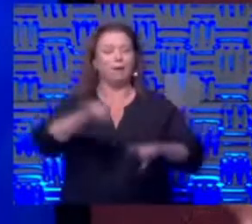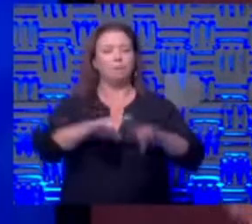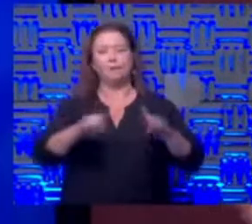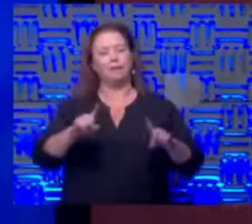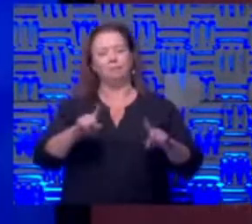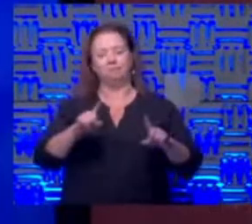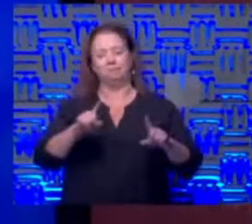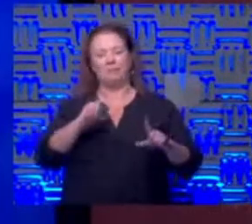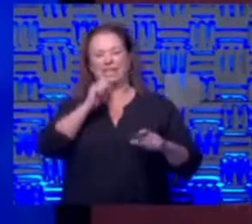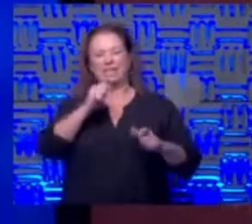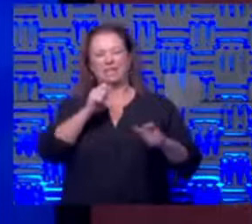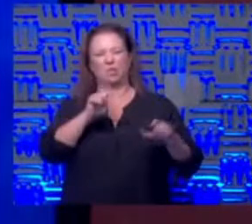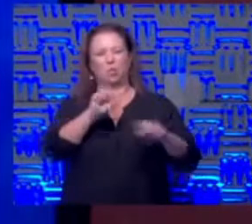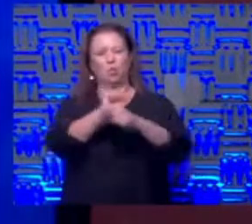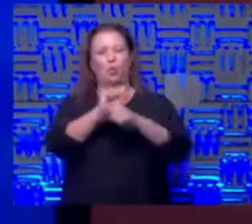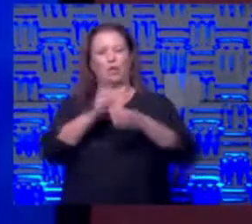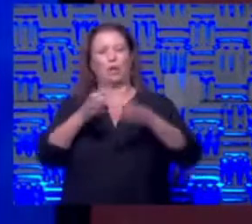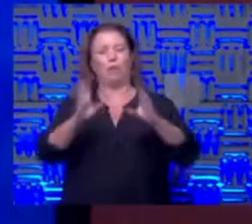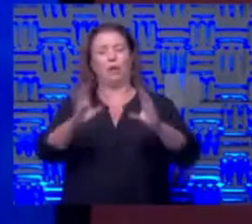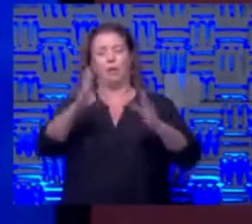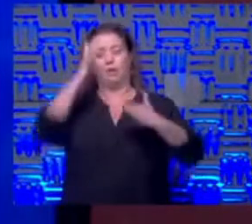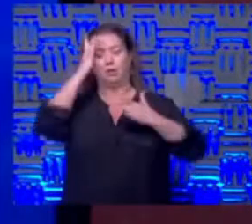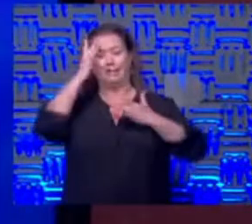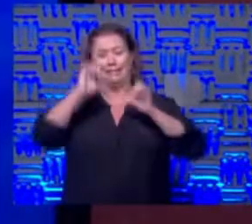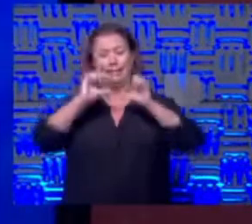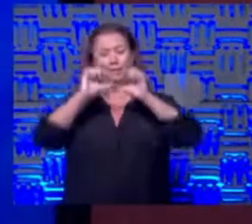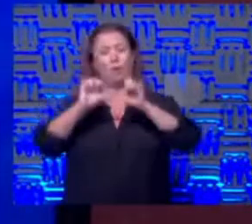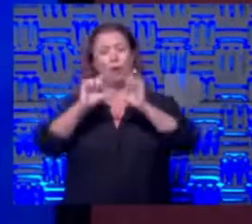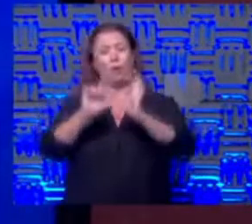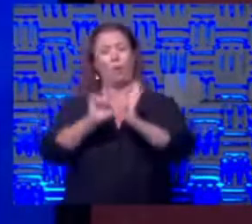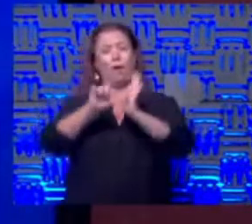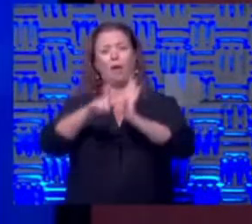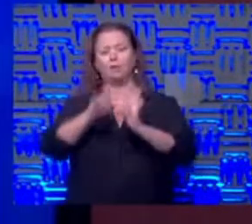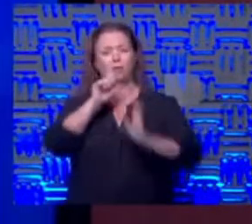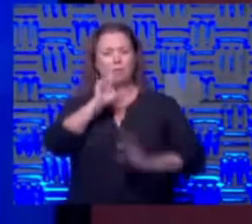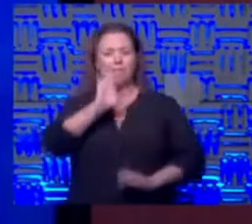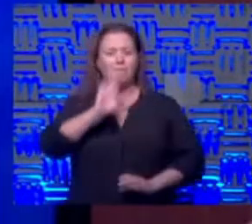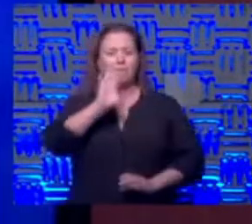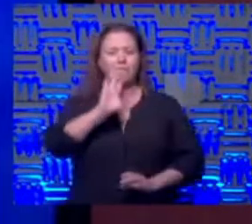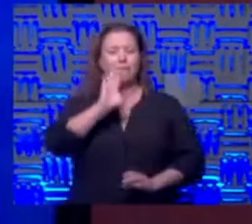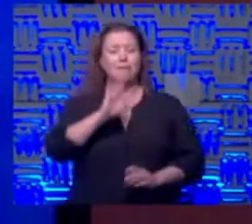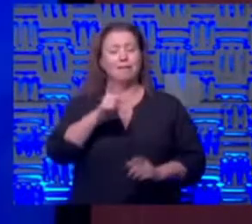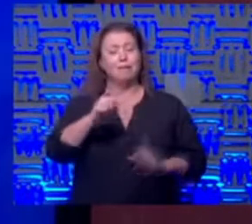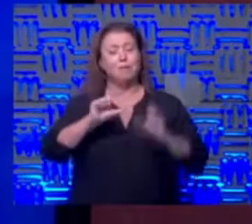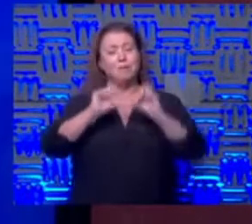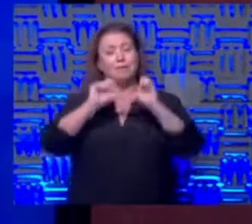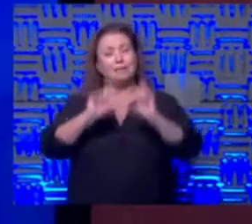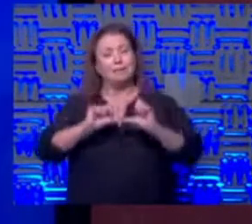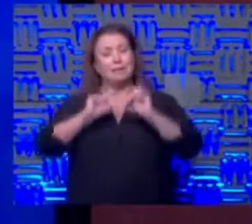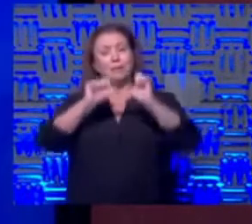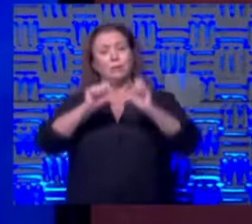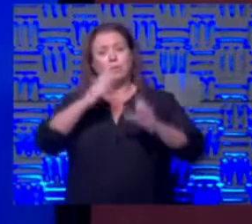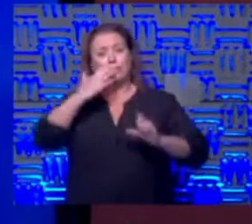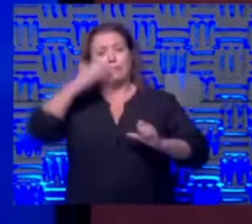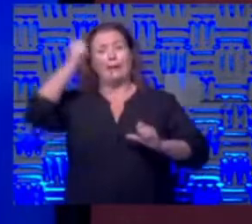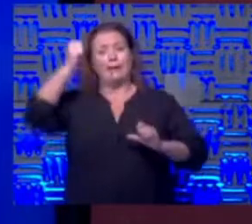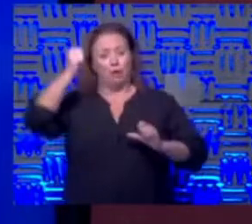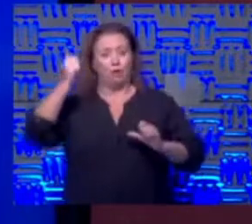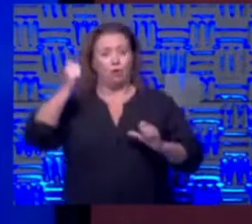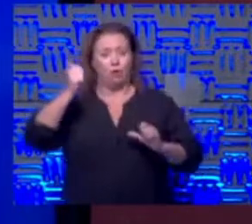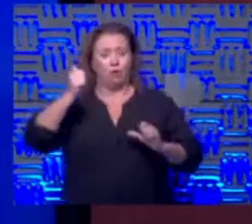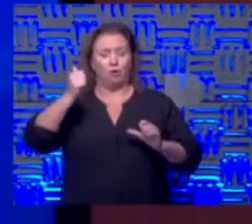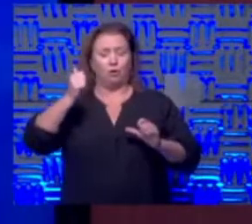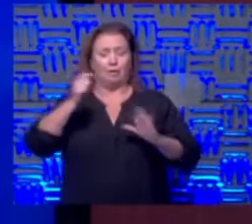is not how it works. And you may stay sick for quite a while, so don't be frustrated by that as long as you're continuing to get better. And one of